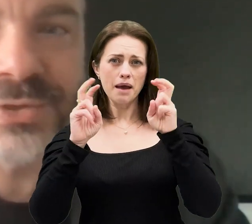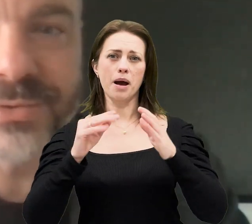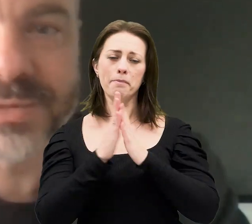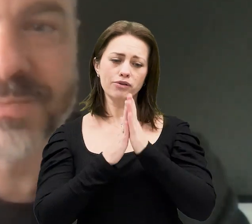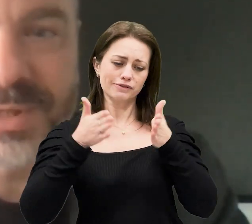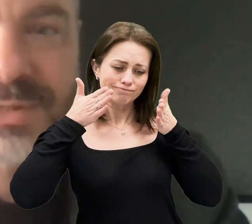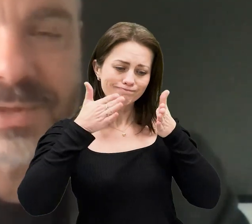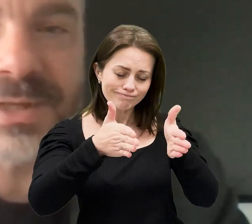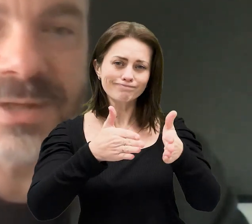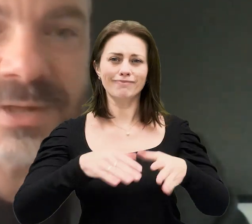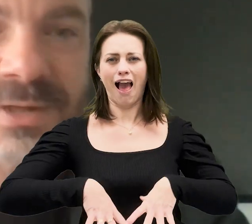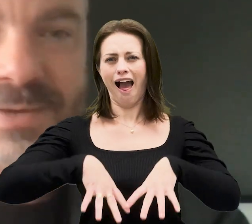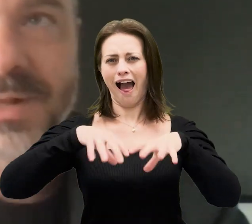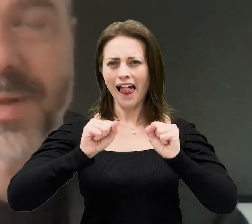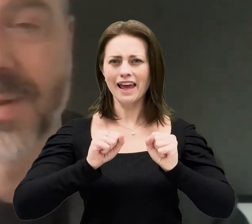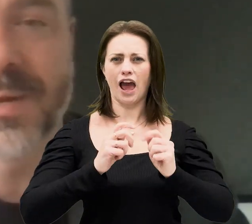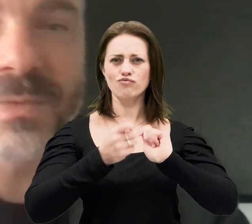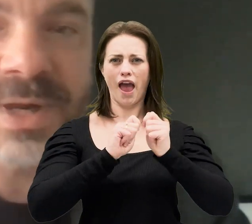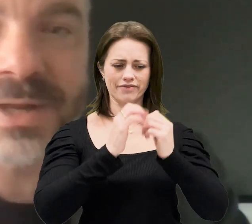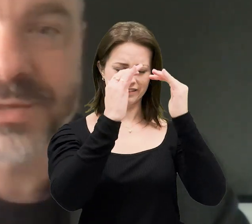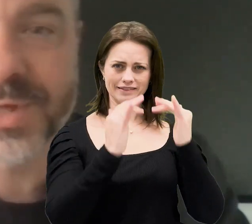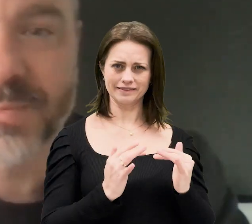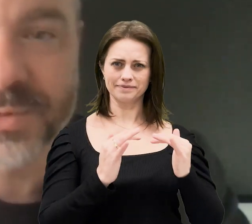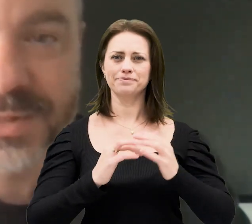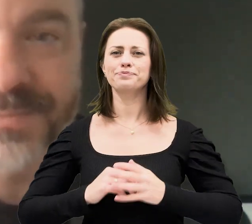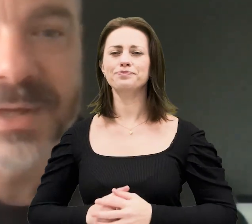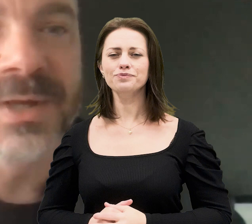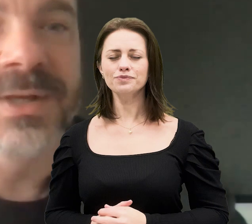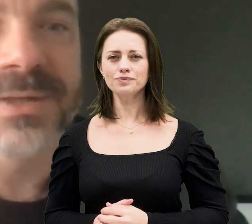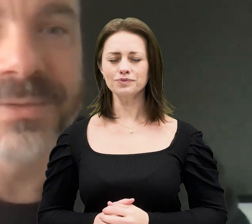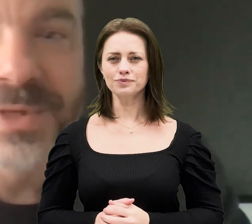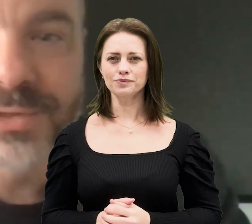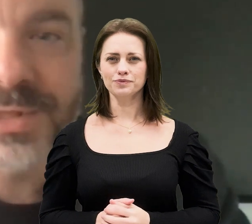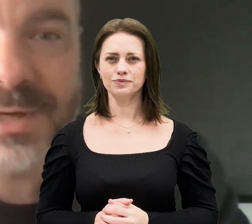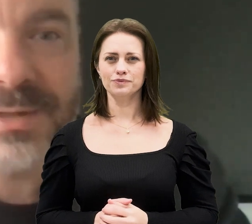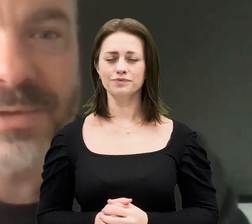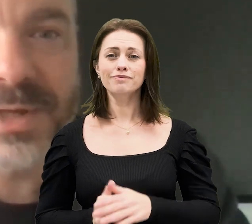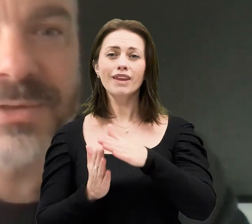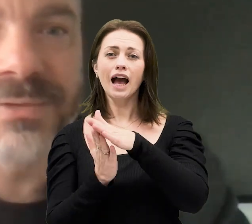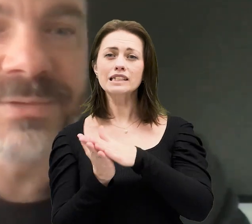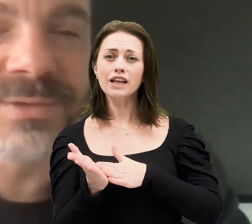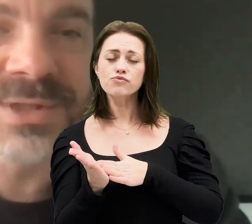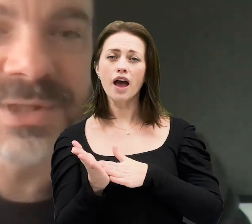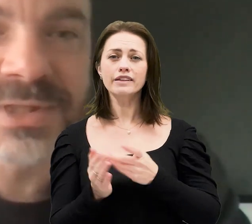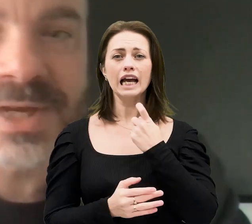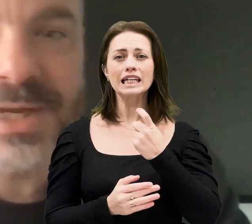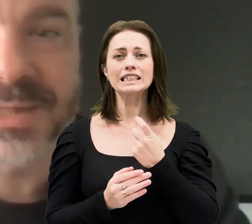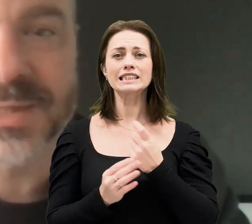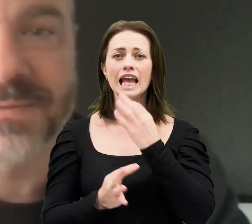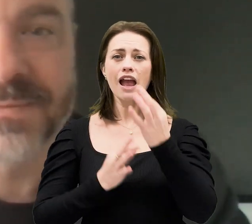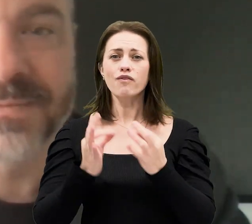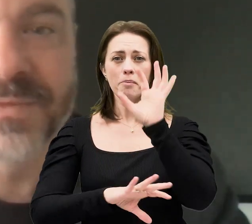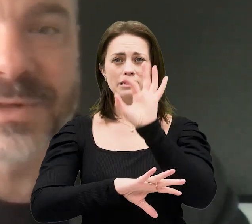technical issues, please contact her directly via the chat box. So to start, I would like to